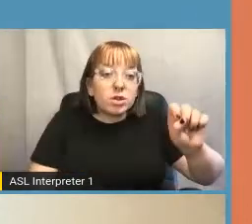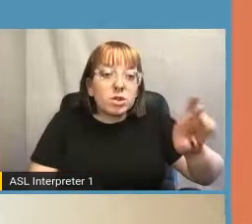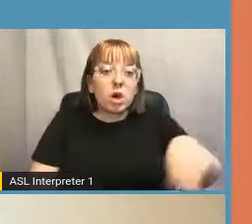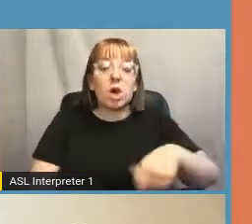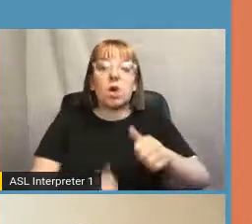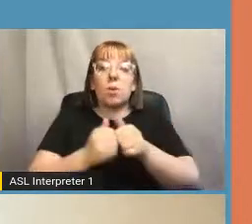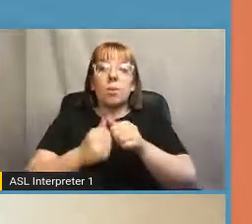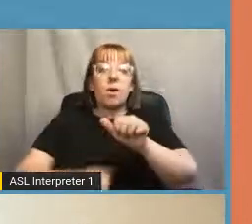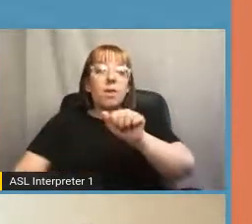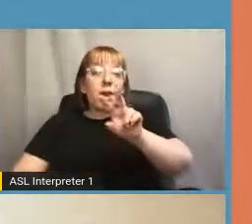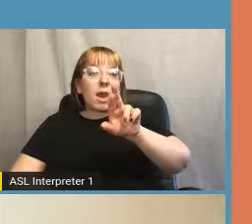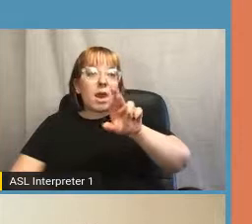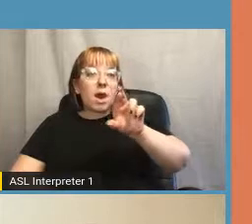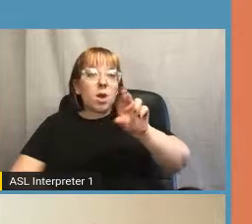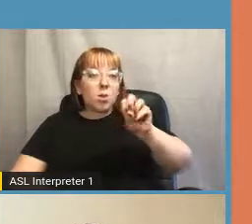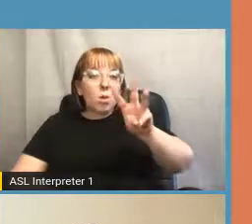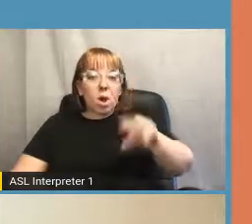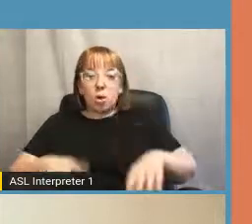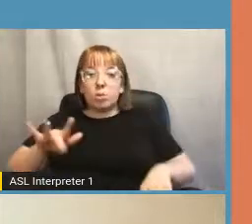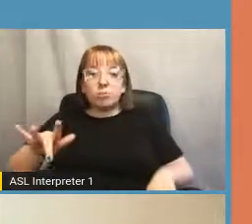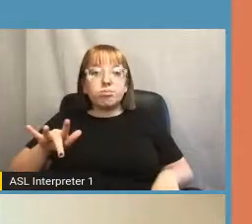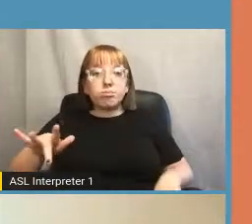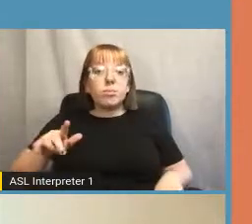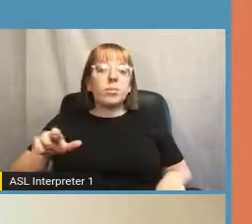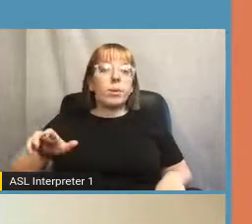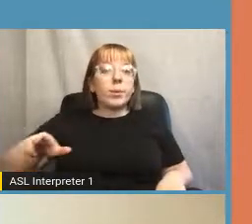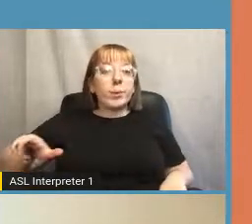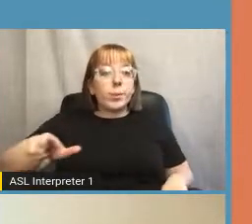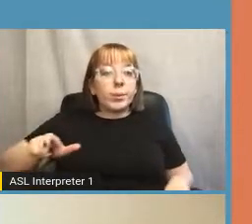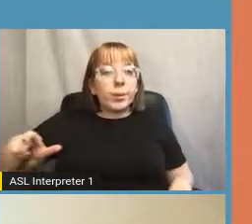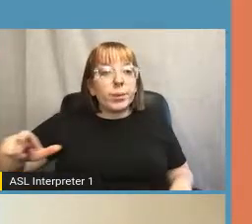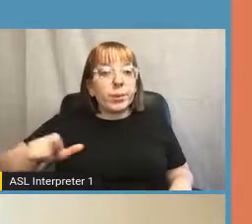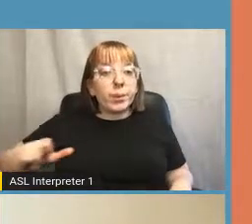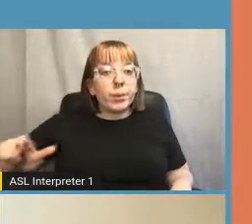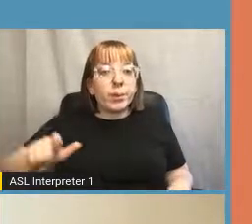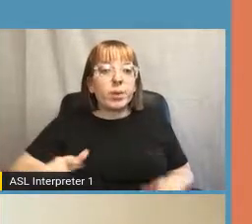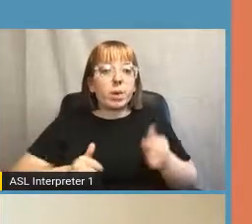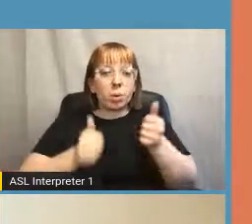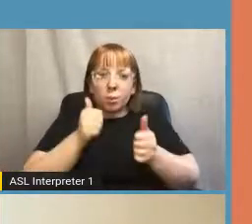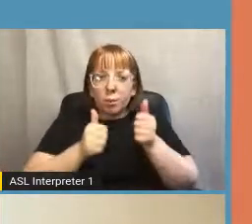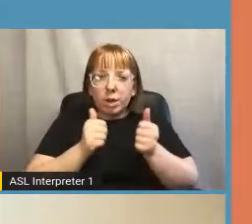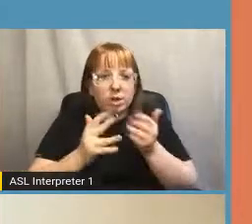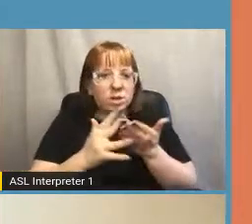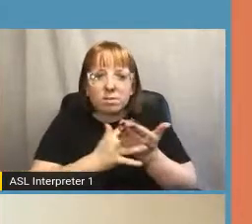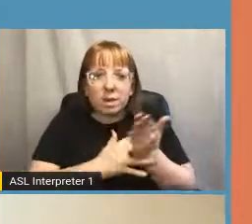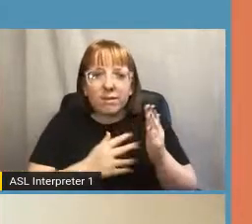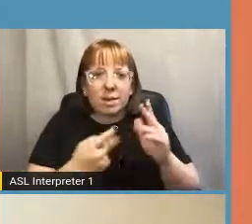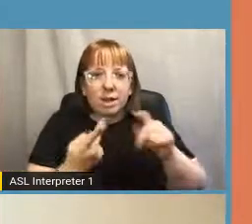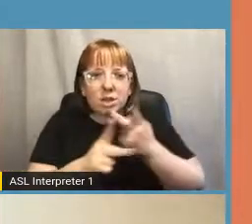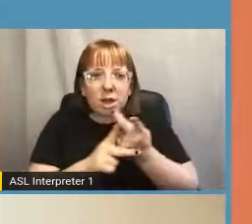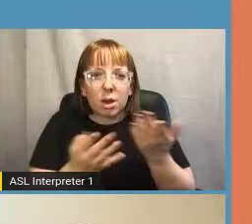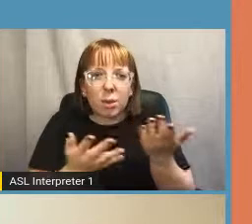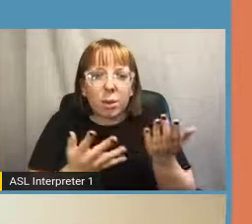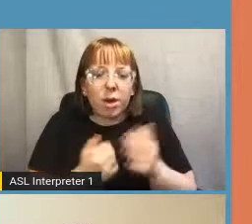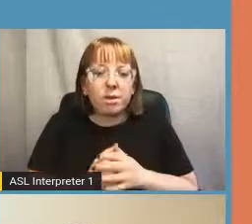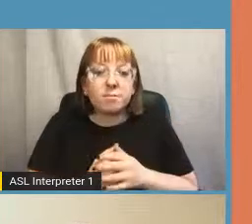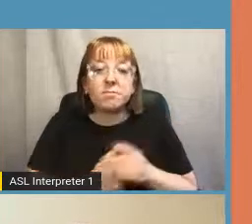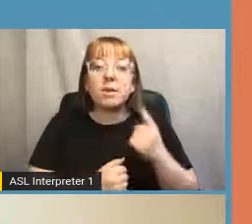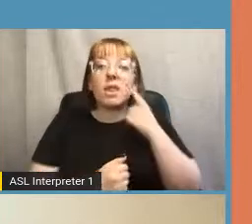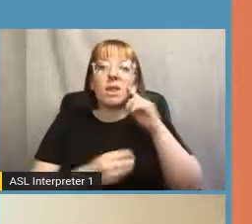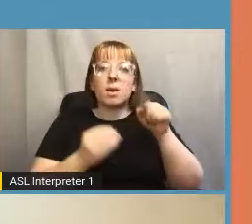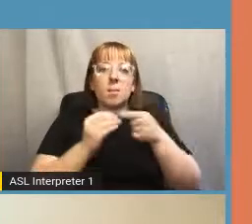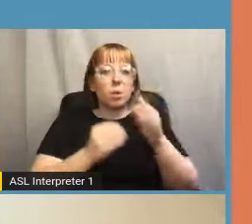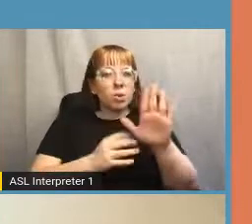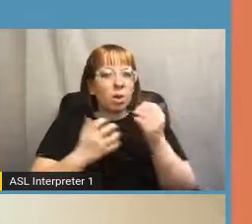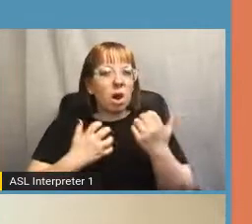or their mouse or trackpad on their laptops? So what is the navigation? And you might even think about who your audience